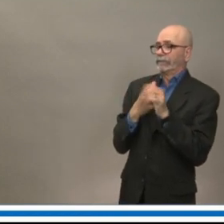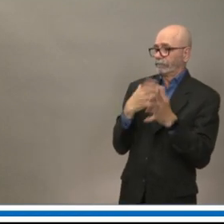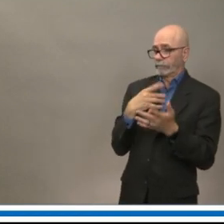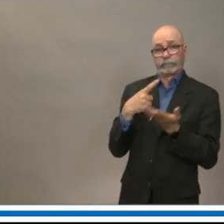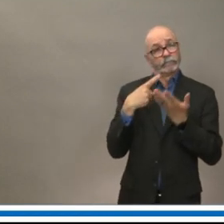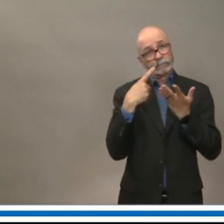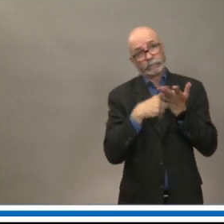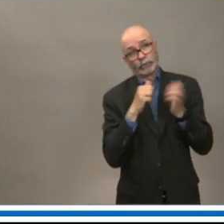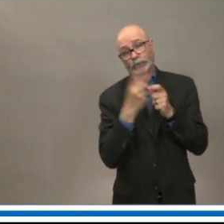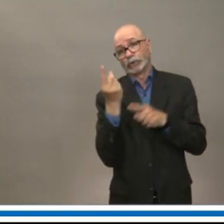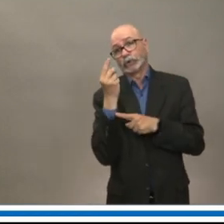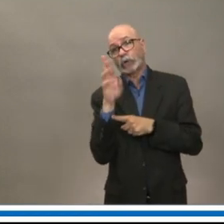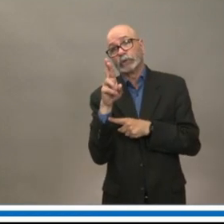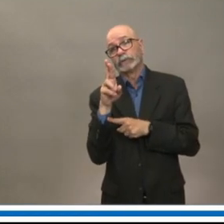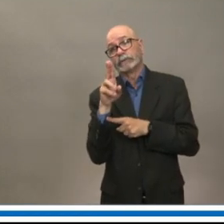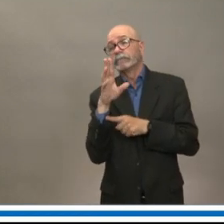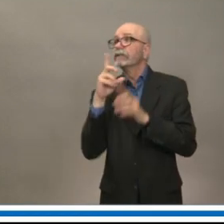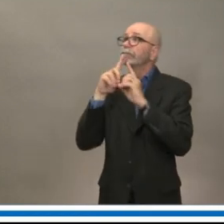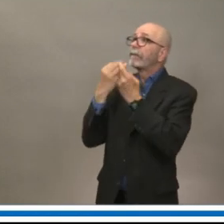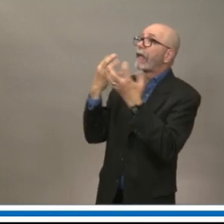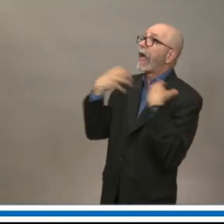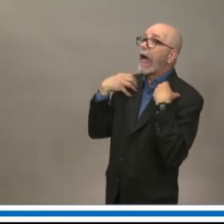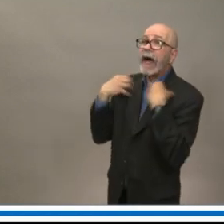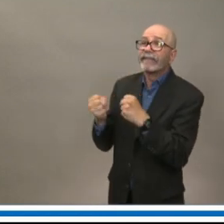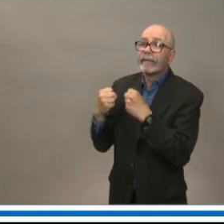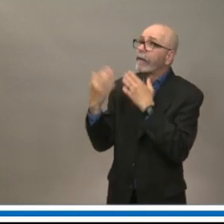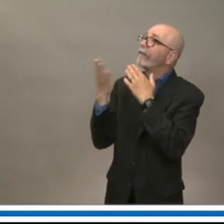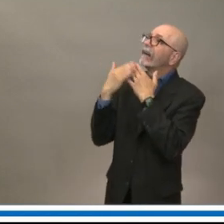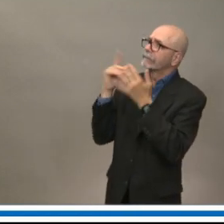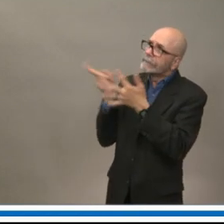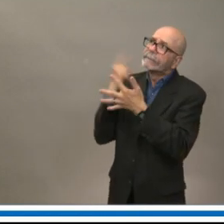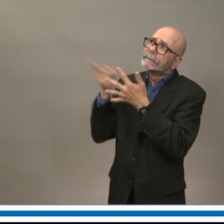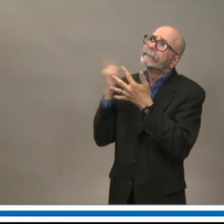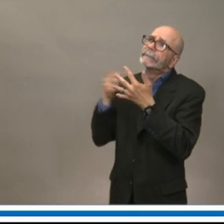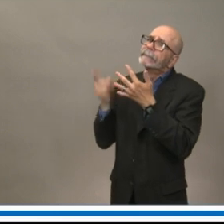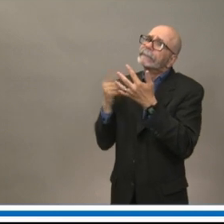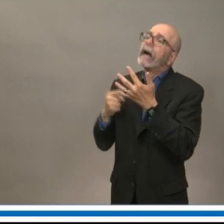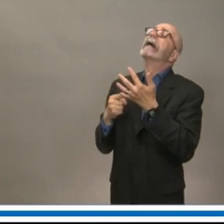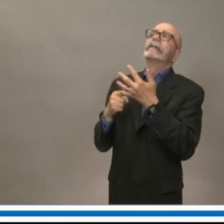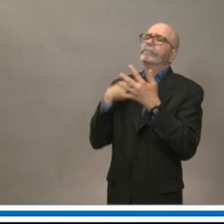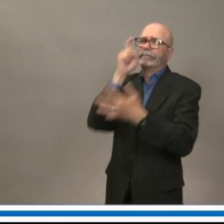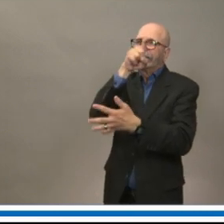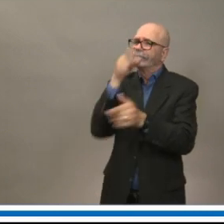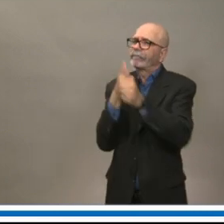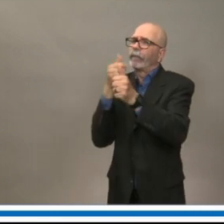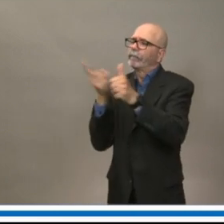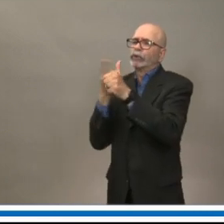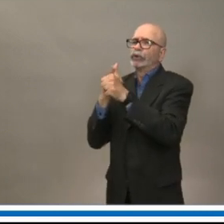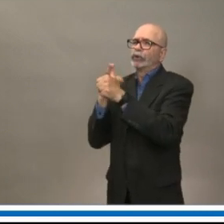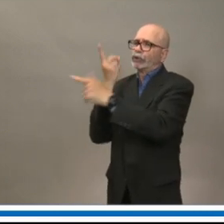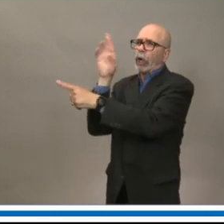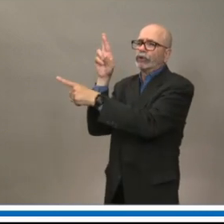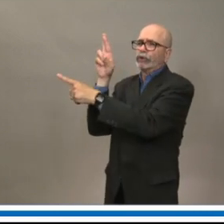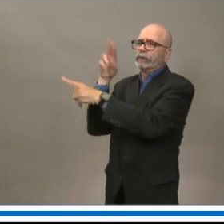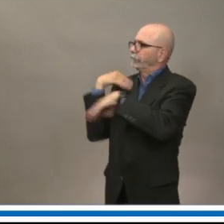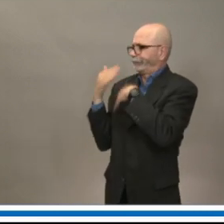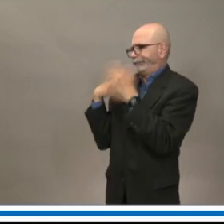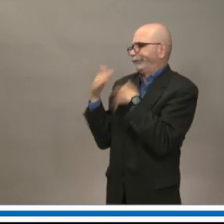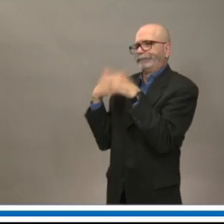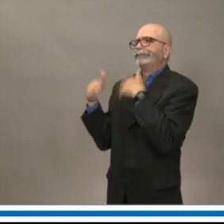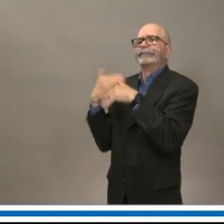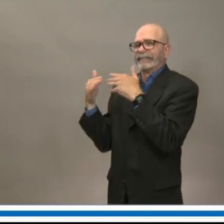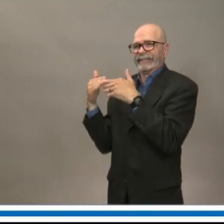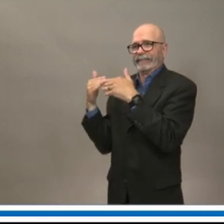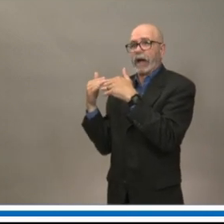parts of our economy are still moving. As I said to you last week, we're putting out a lot of tenders when it